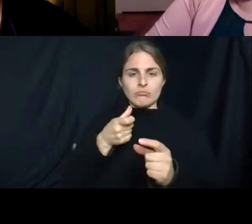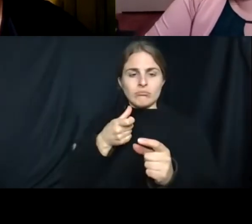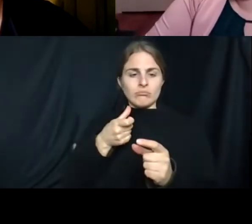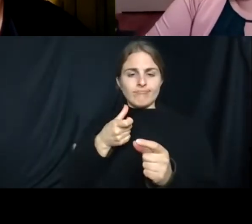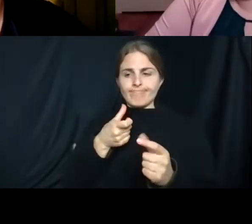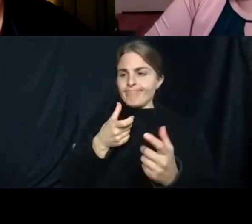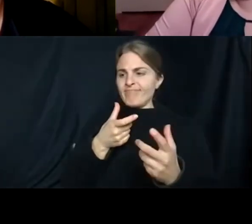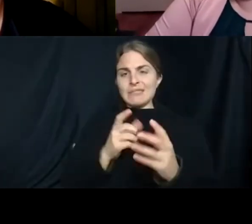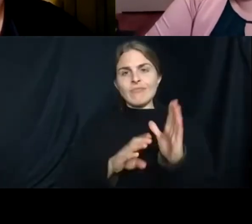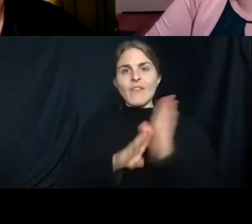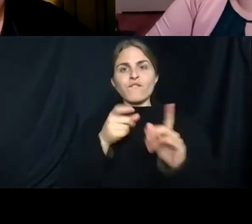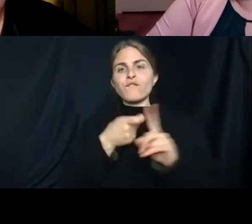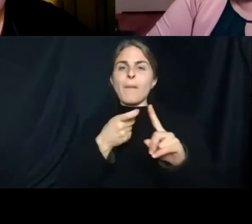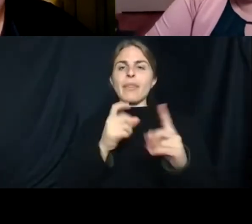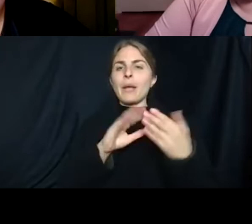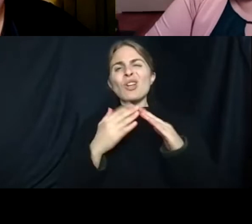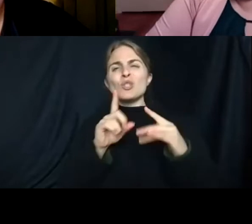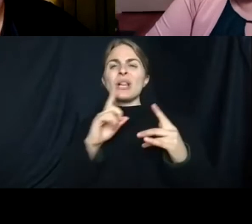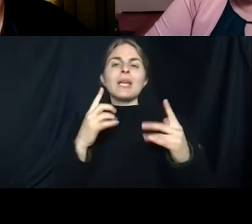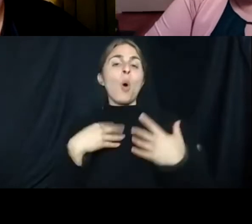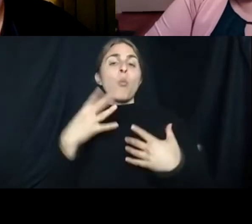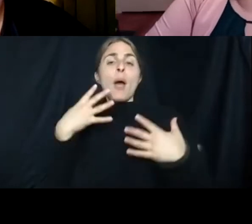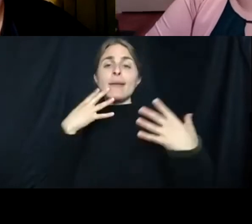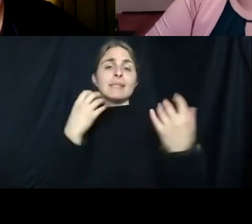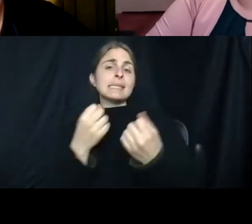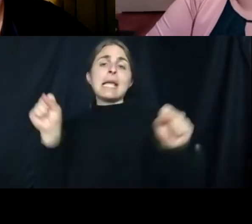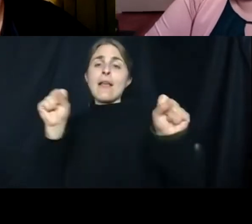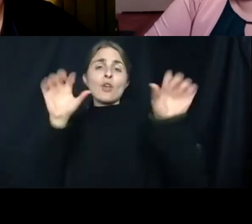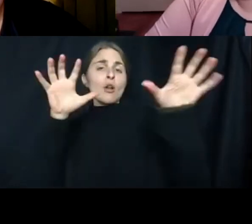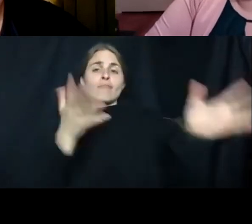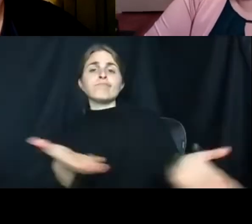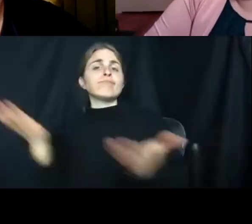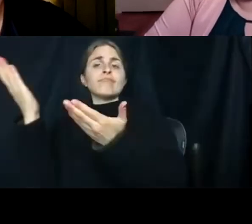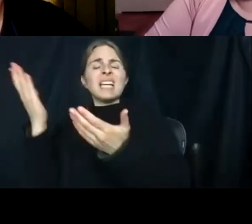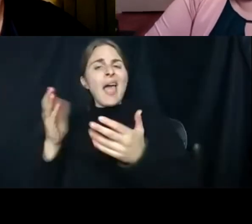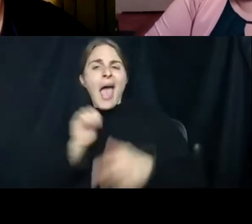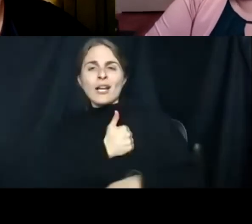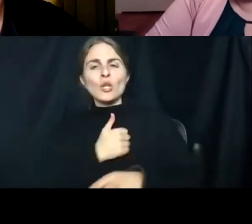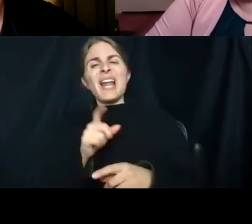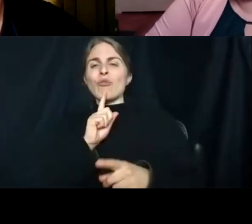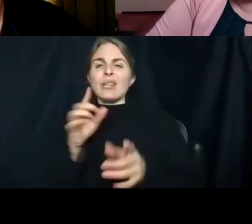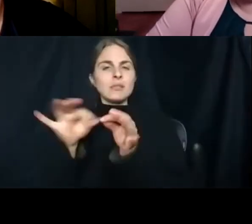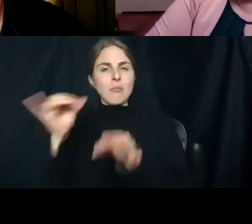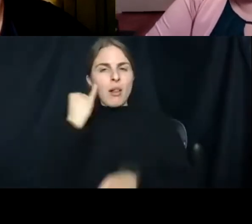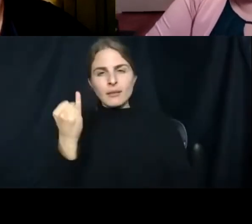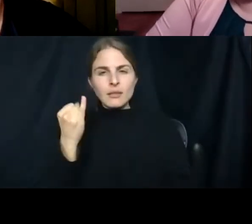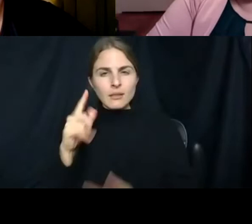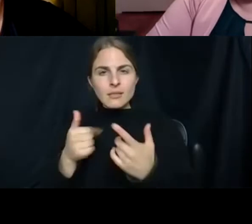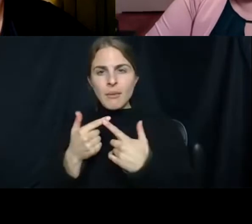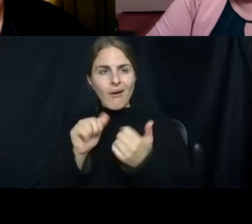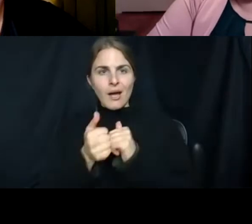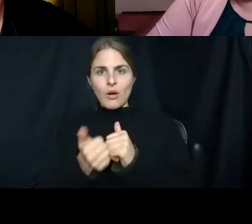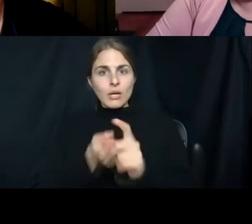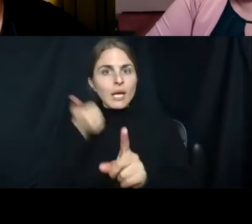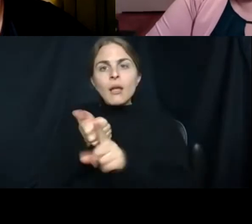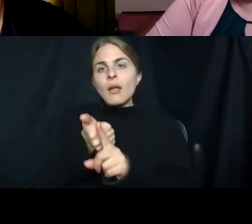It's a very white savior complex area. And they have very simplistic ideas about the impacts that